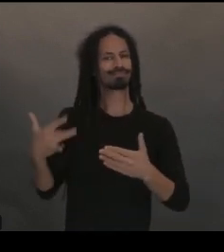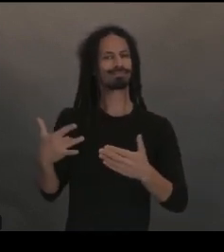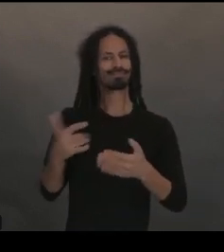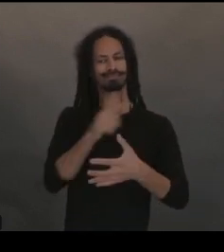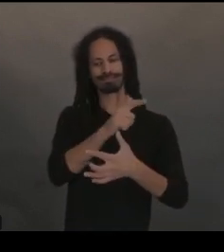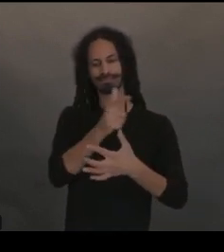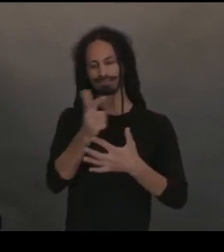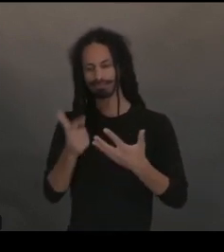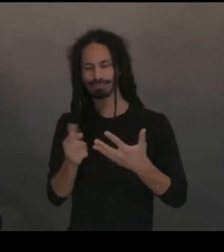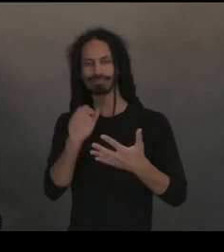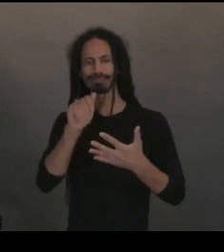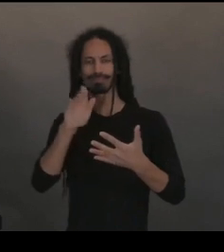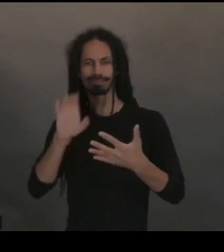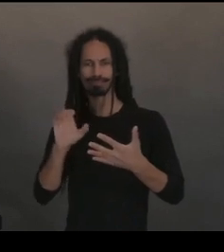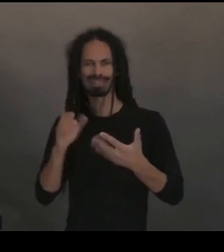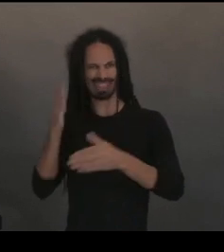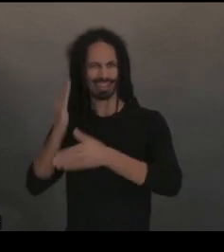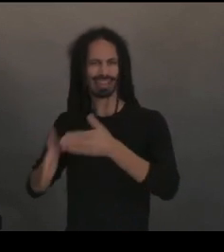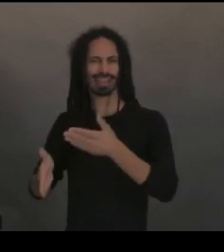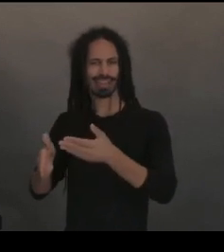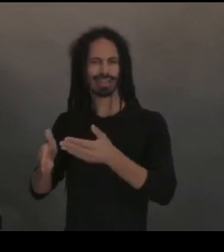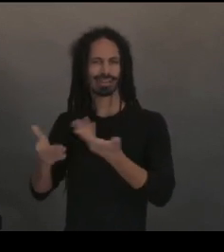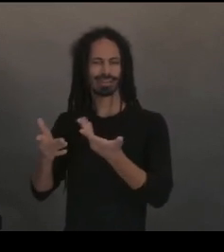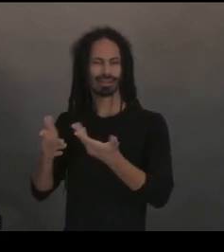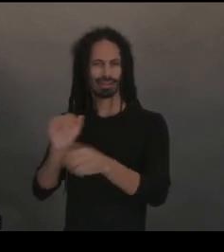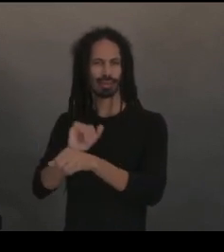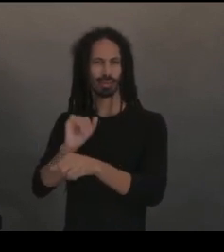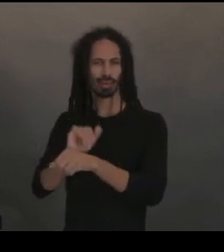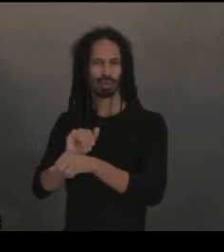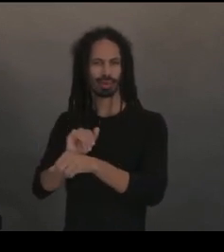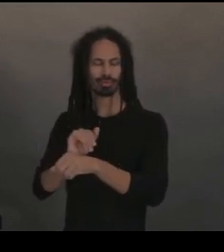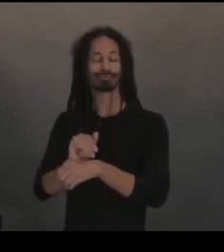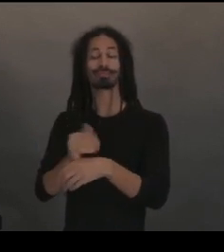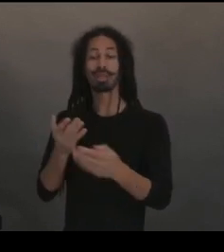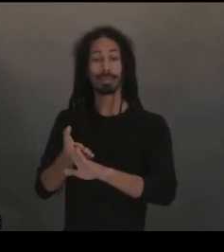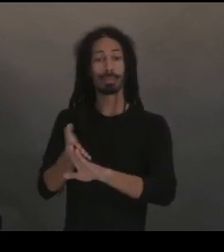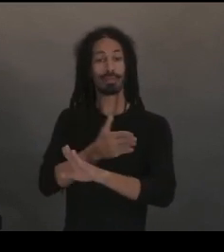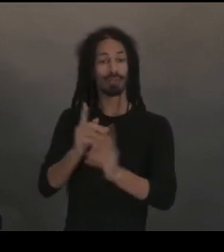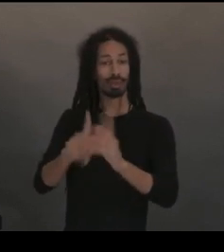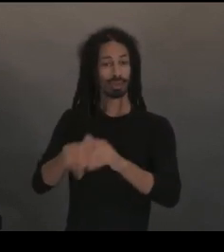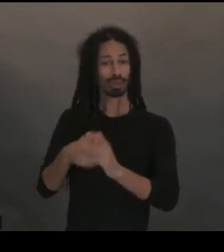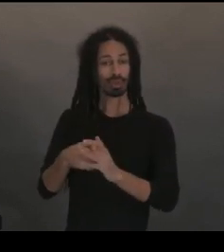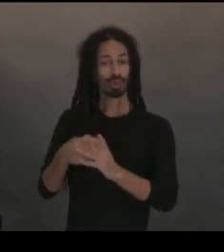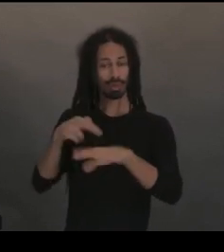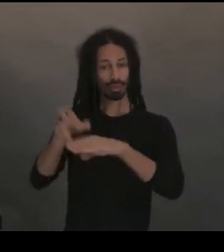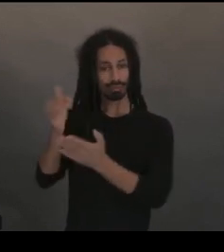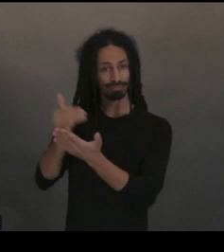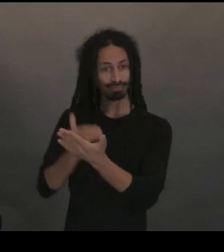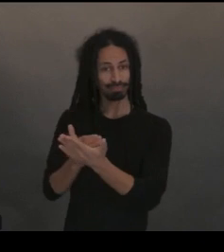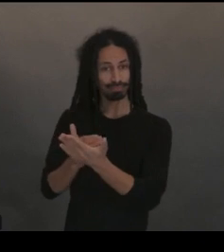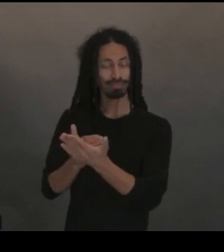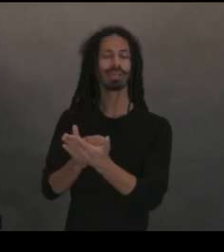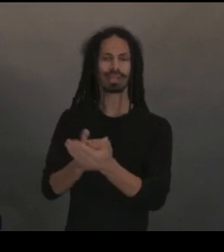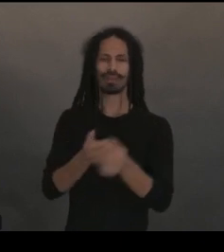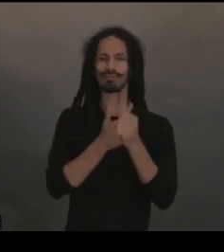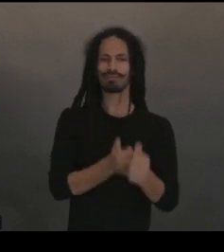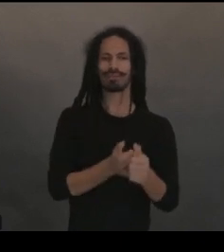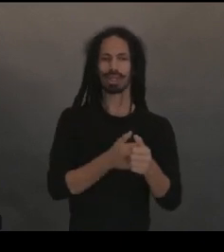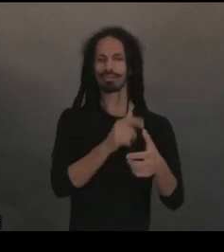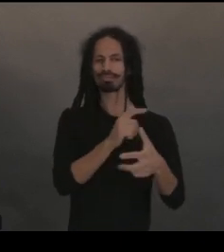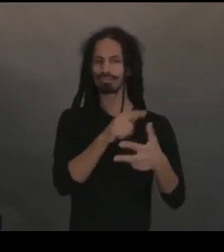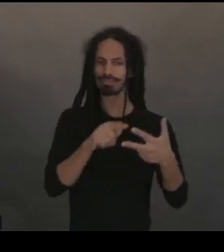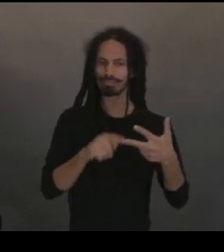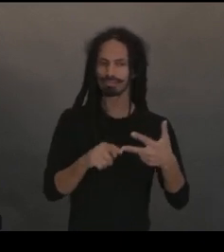reference list at the end of your written assignment. Before building your reference, you're going to take these 3 steps. Number 1, determine the type